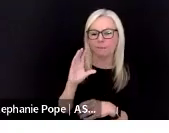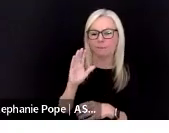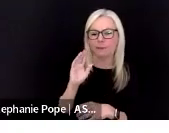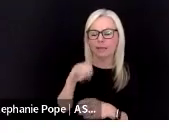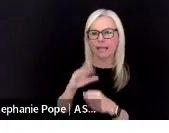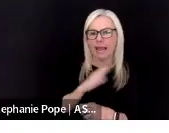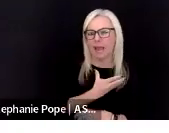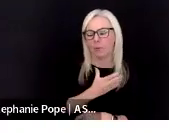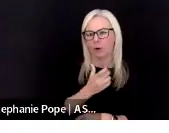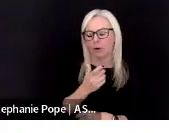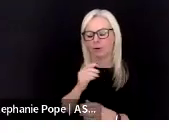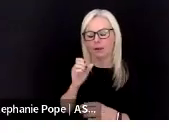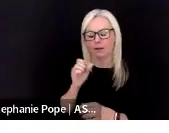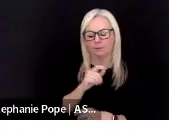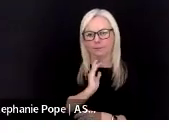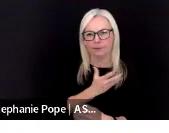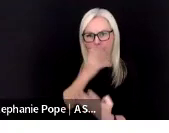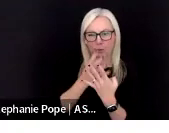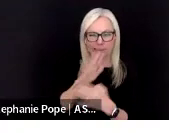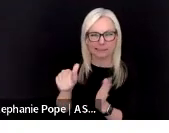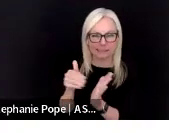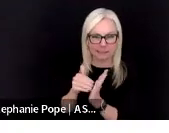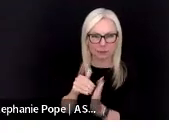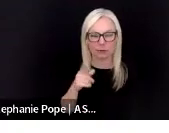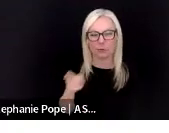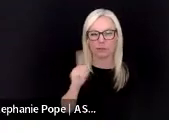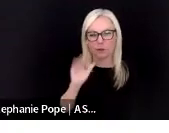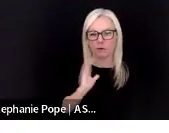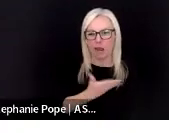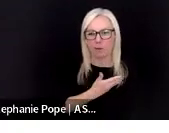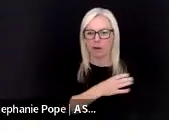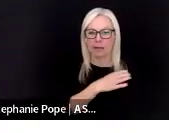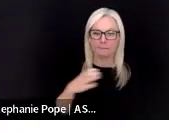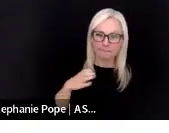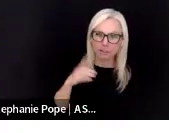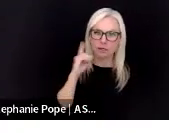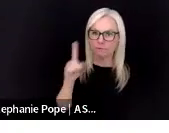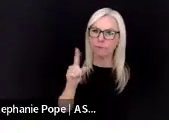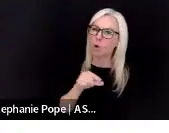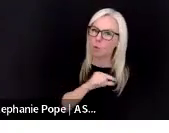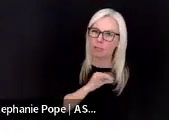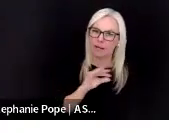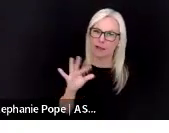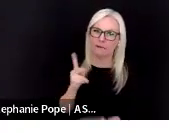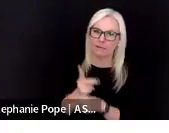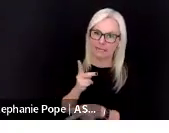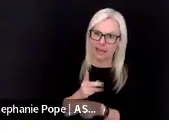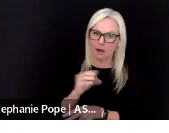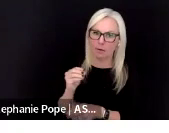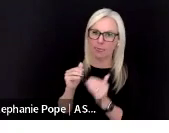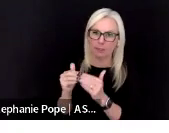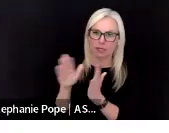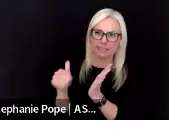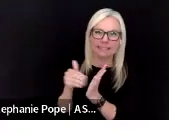authority, frankly, predated the Justice Center. It was something that the Commission on Quality of Care undertook, and the Justice Center took on when